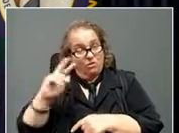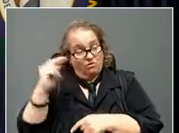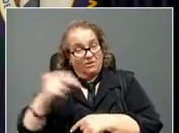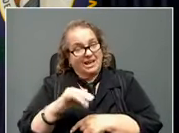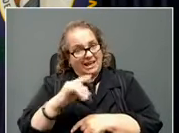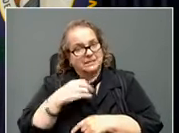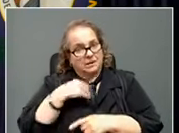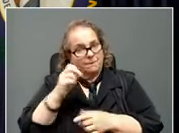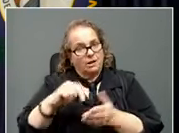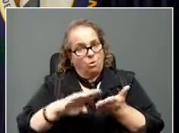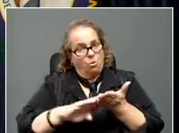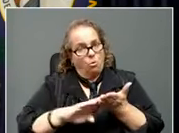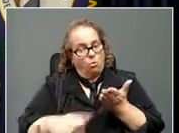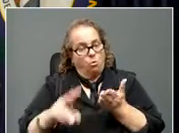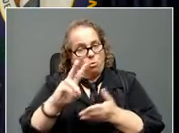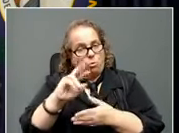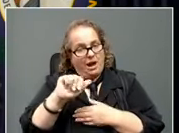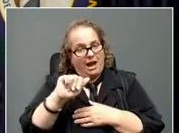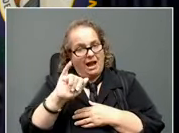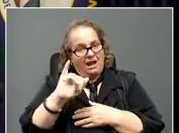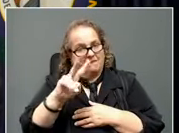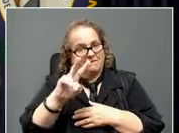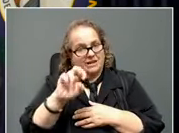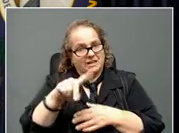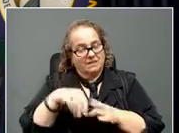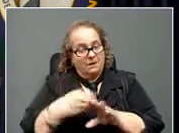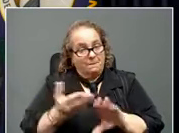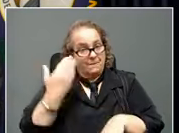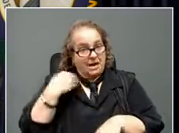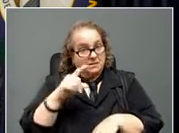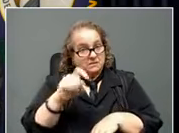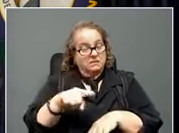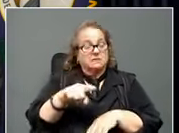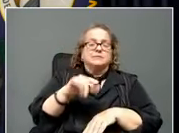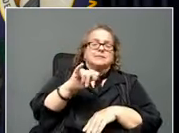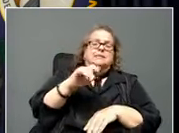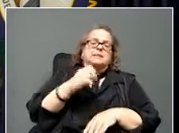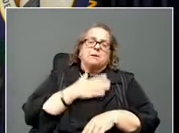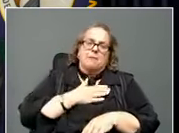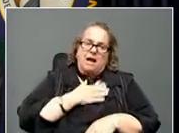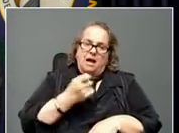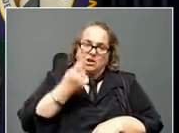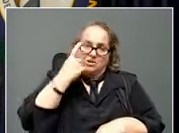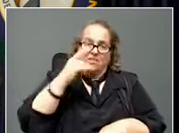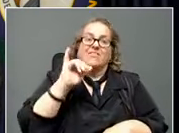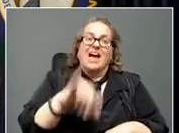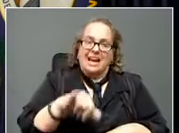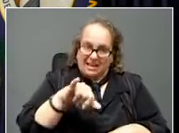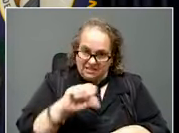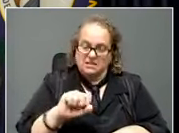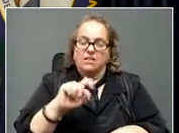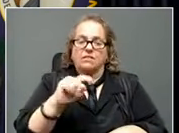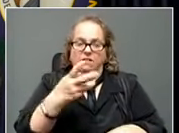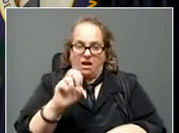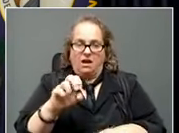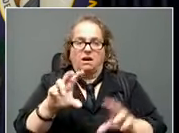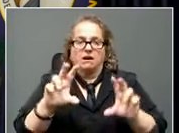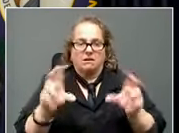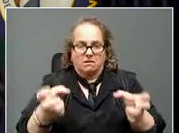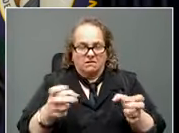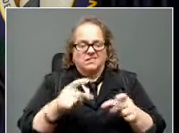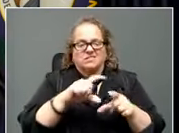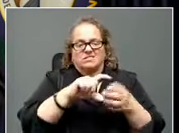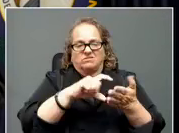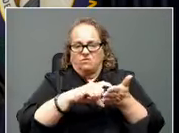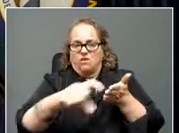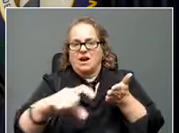past? My understanding is that is the clause. My understanding is that